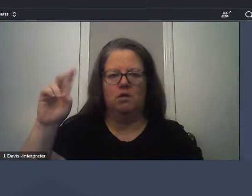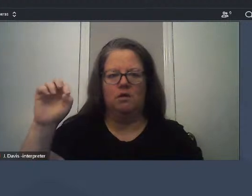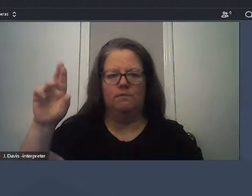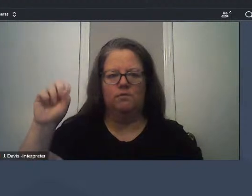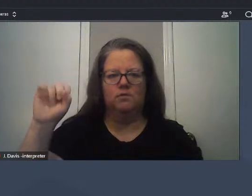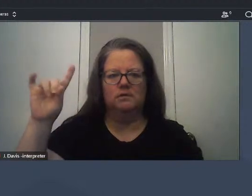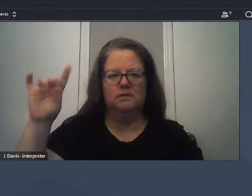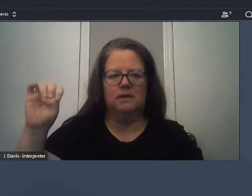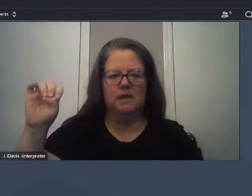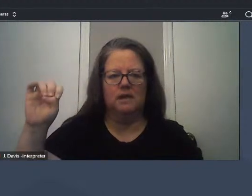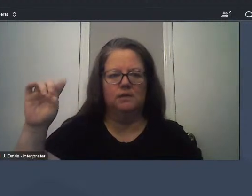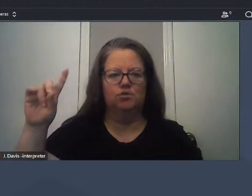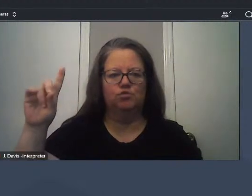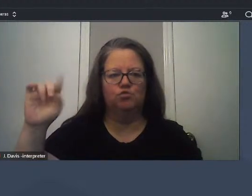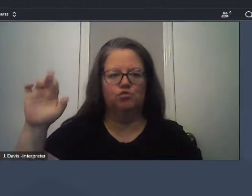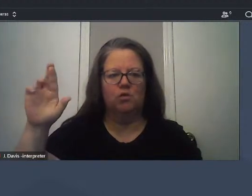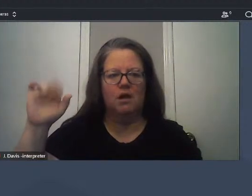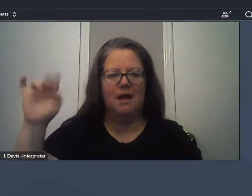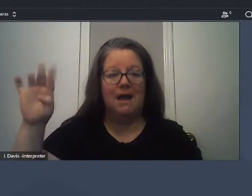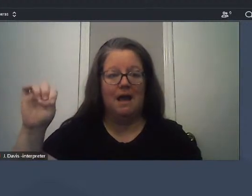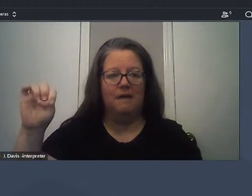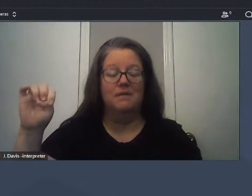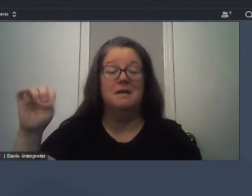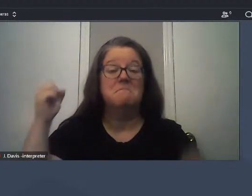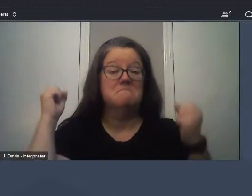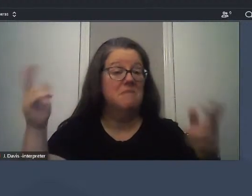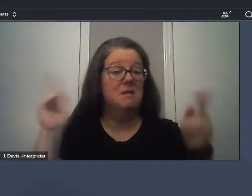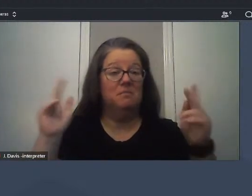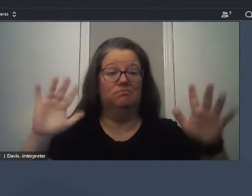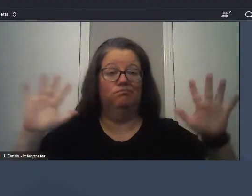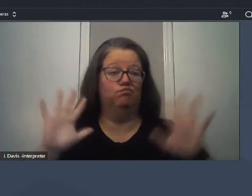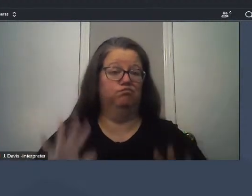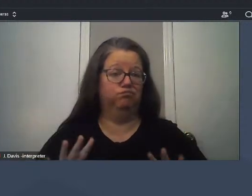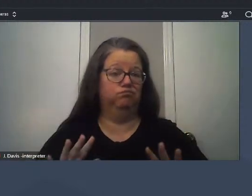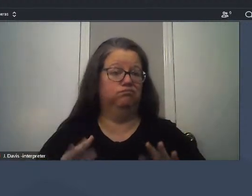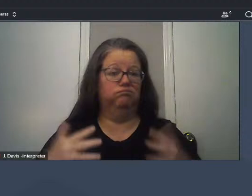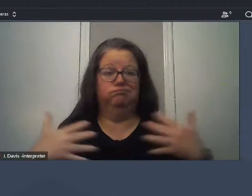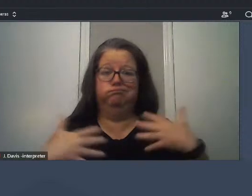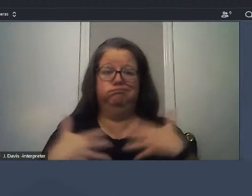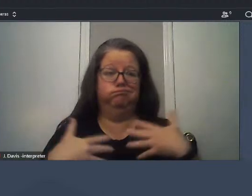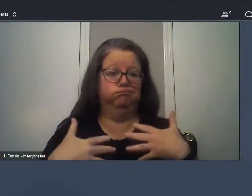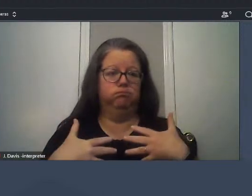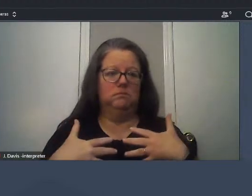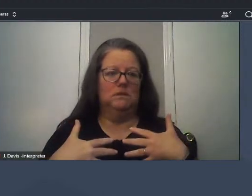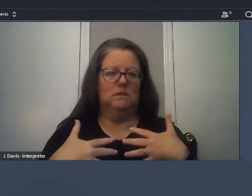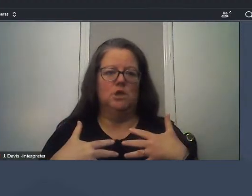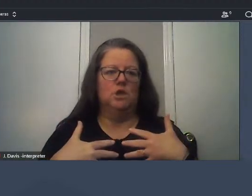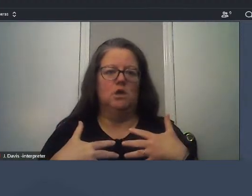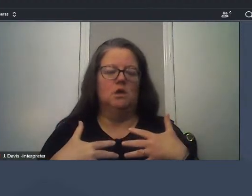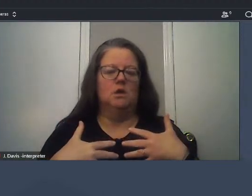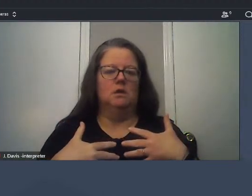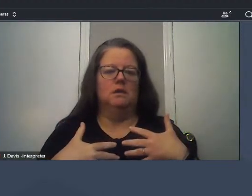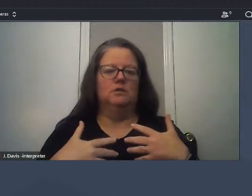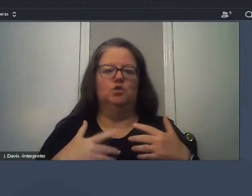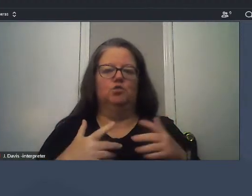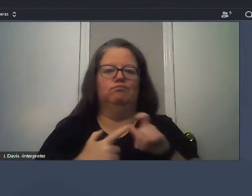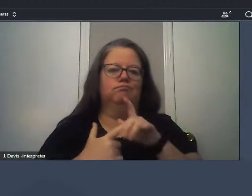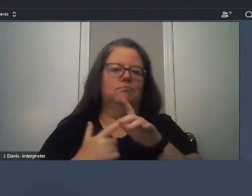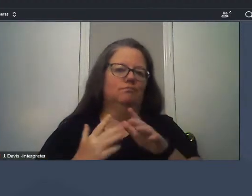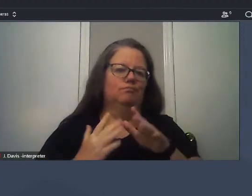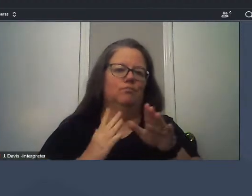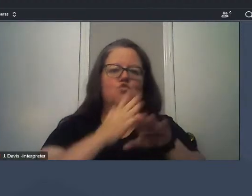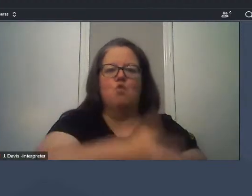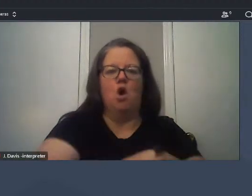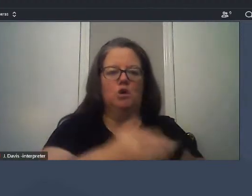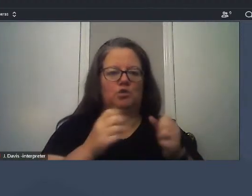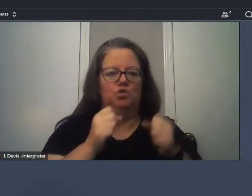words, but the fear is that families would attempt to dash across the street. I think it's but there's